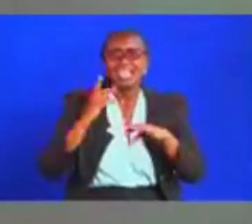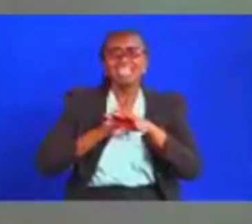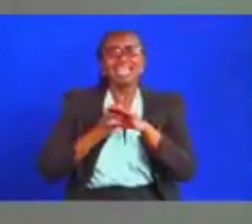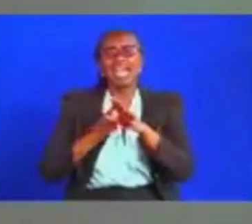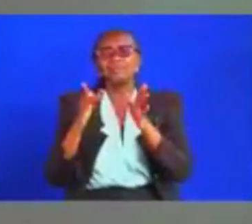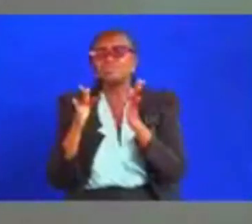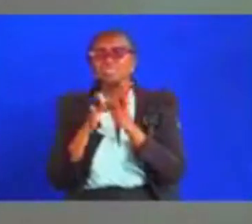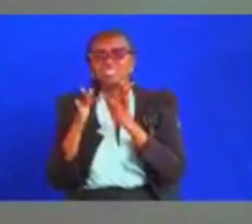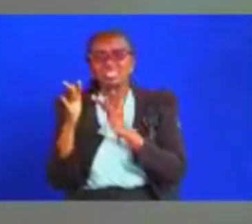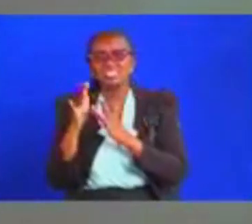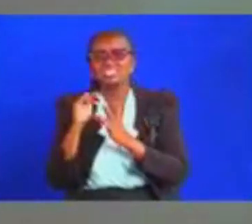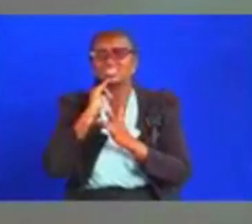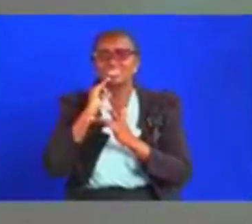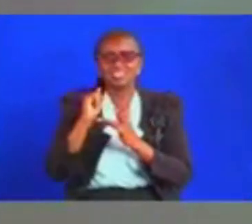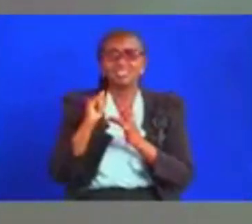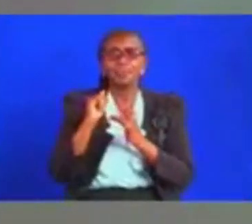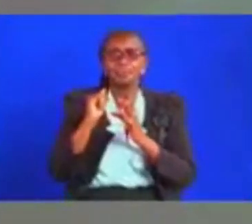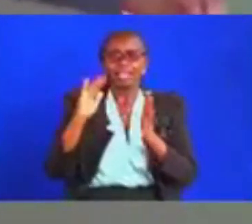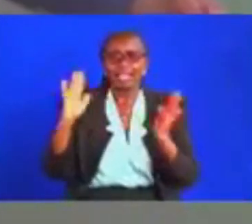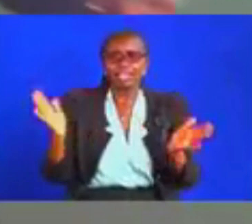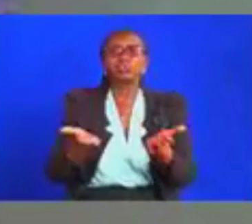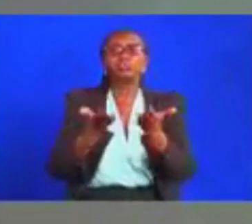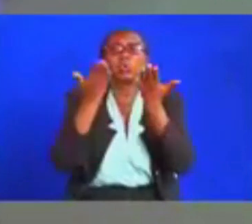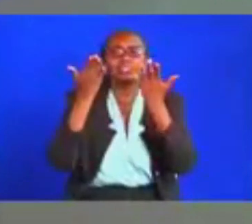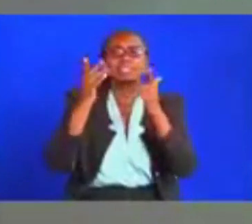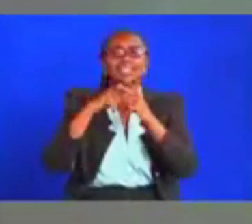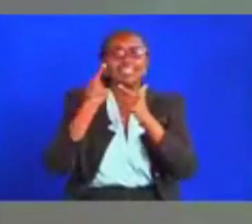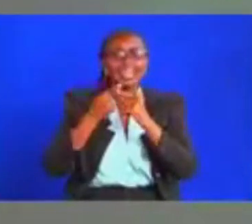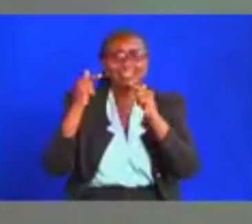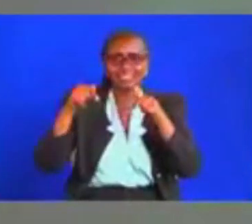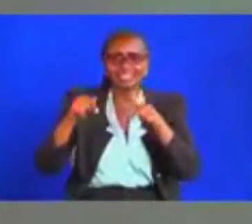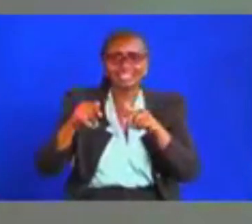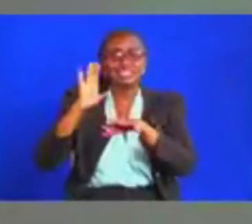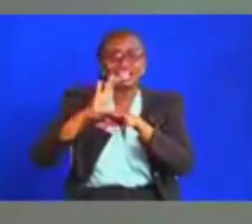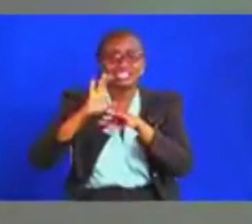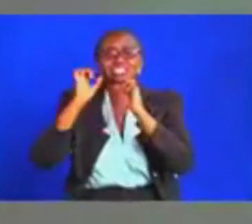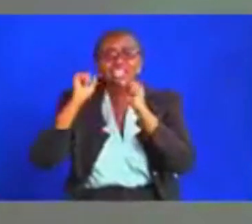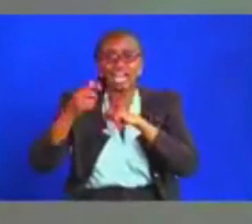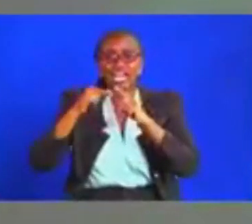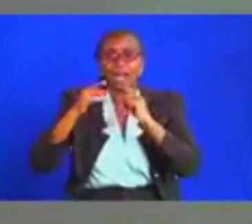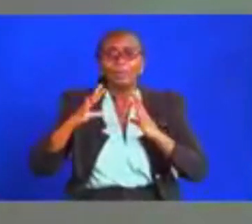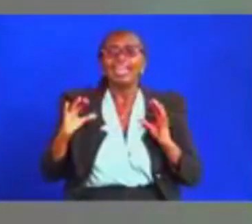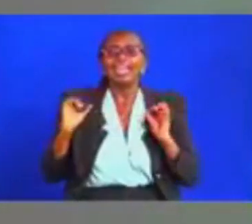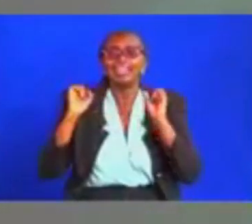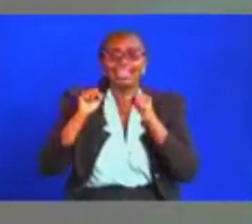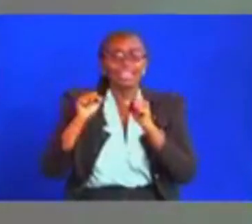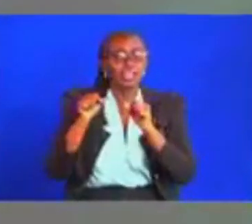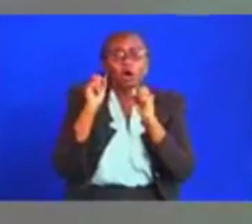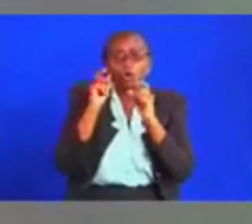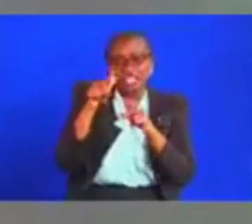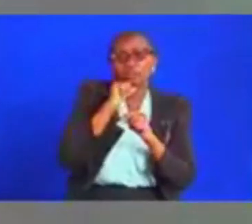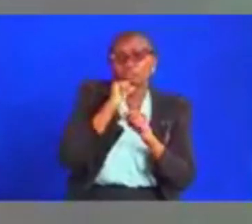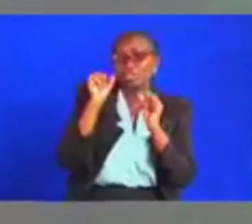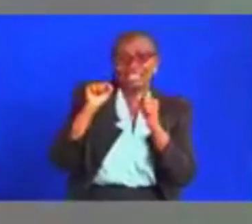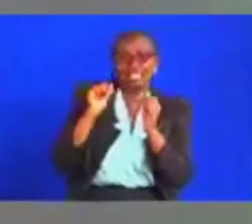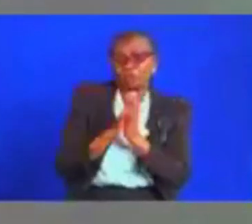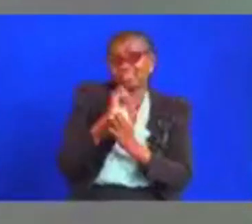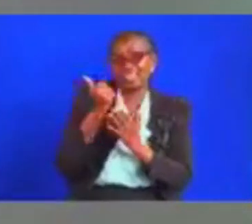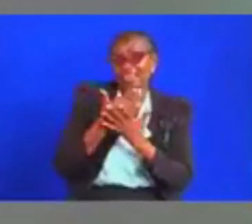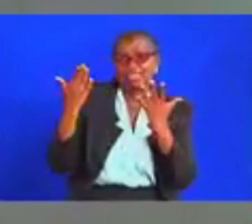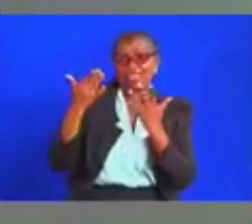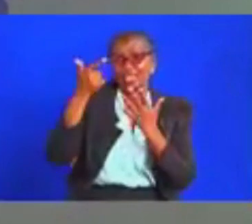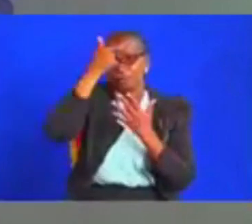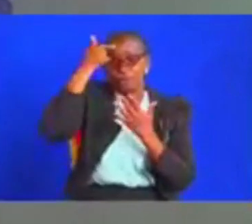is exalted, this denomination can come and agree and say, even though we do not agree on certain things, because it